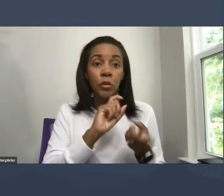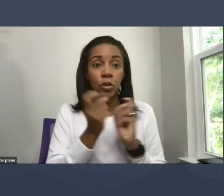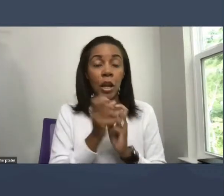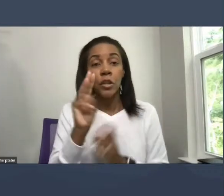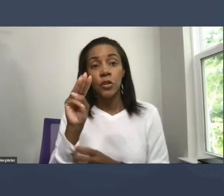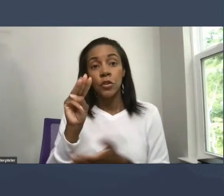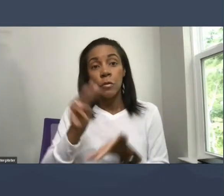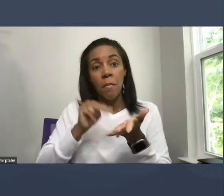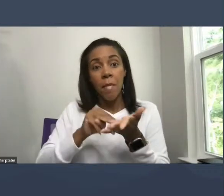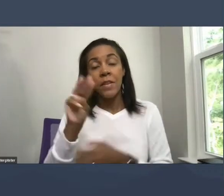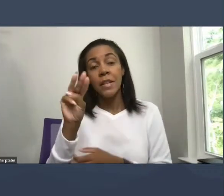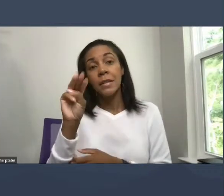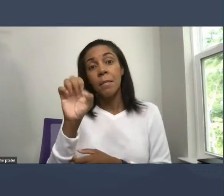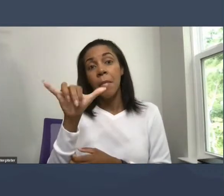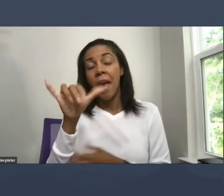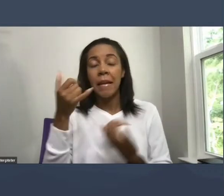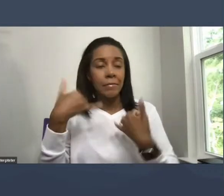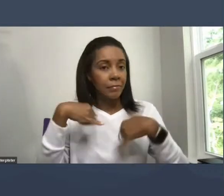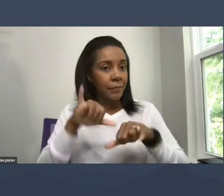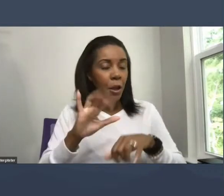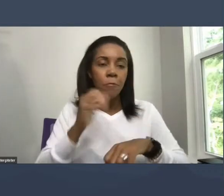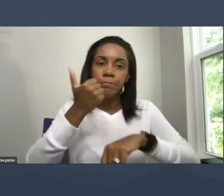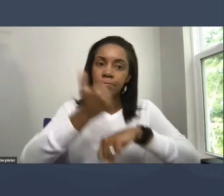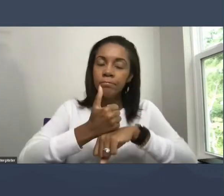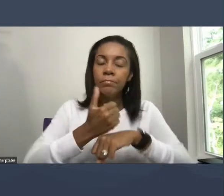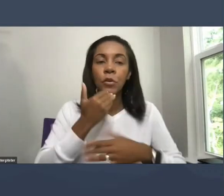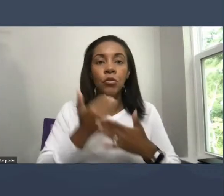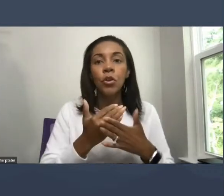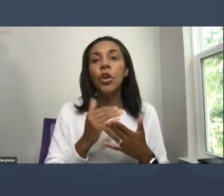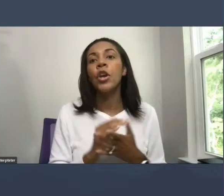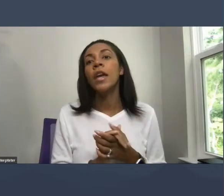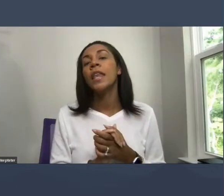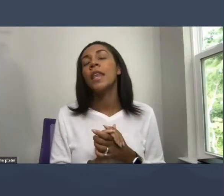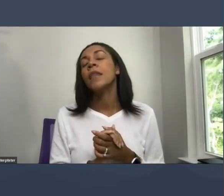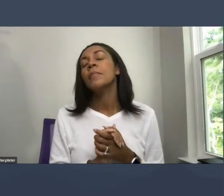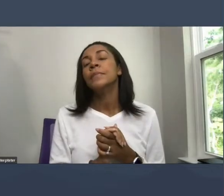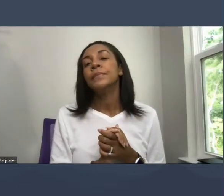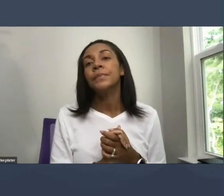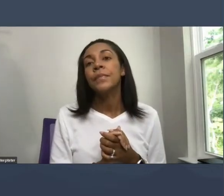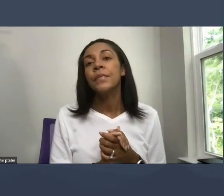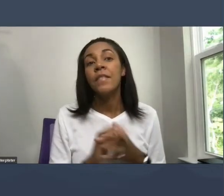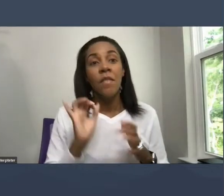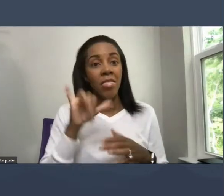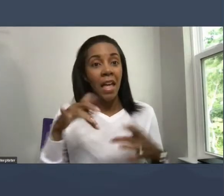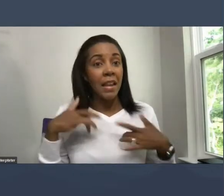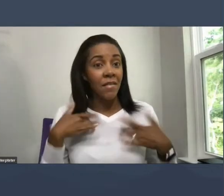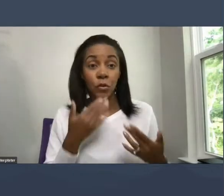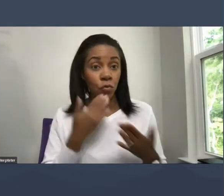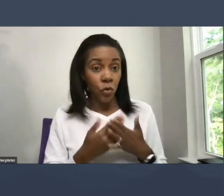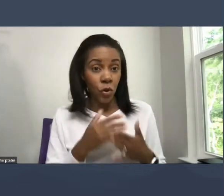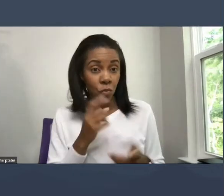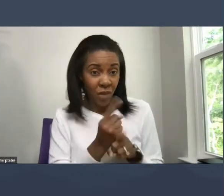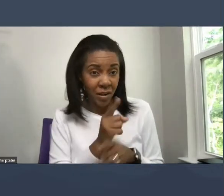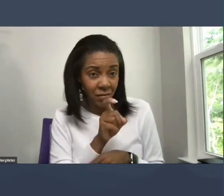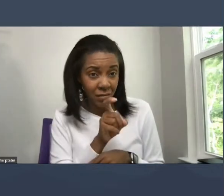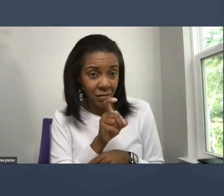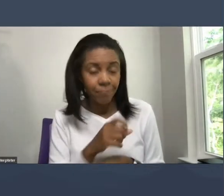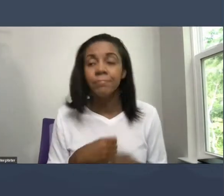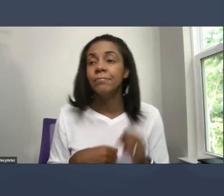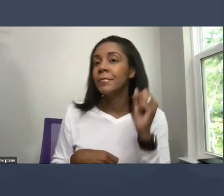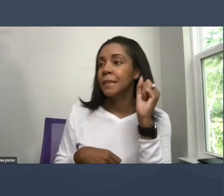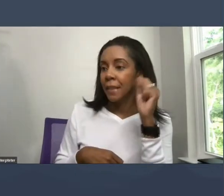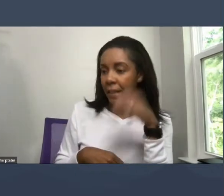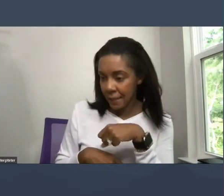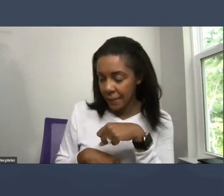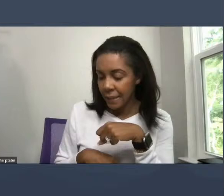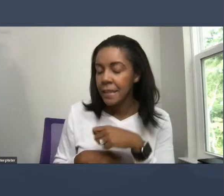to go in the park. You know, we've still made allowances for those events. We're good to go, correct? Yes, it meets